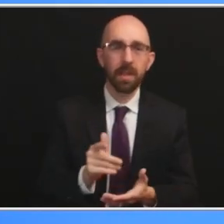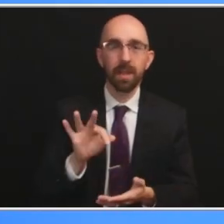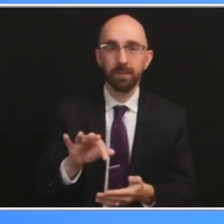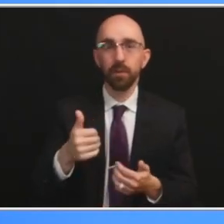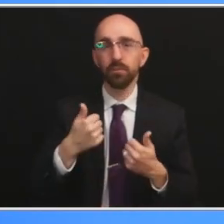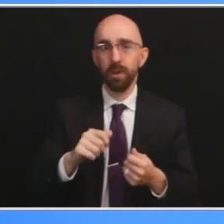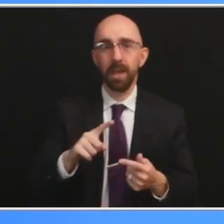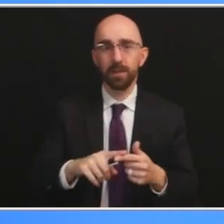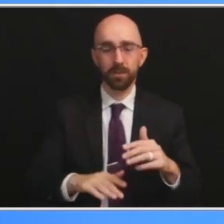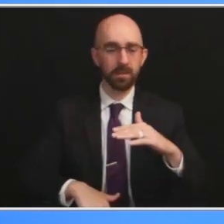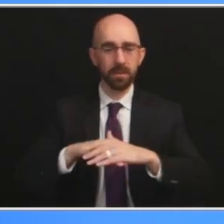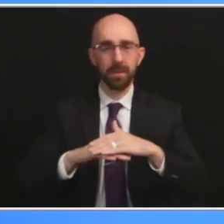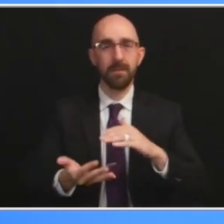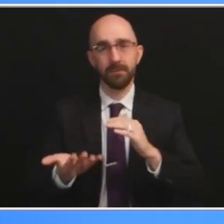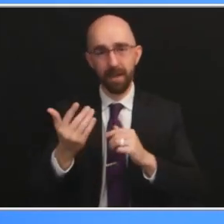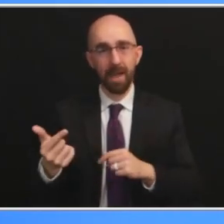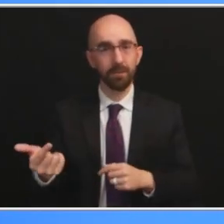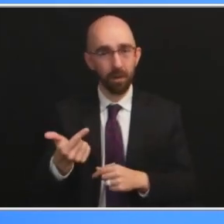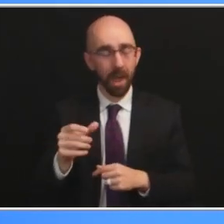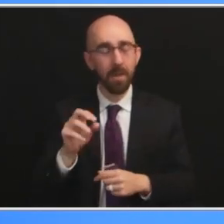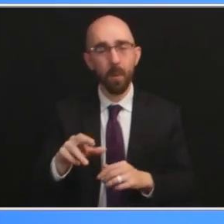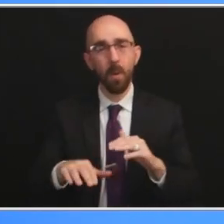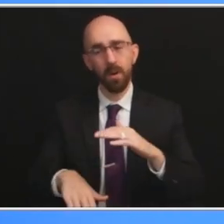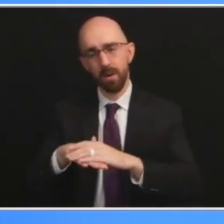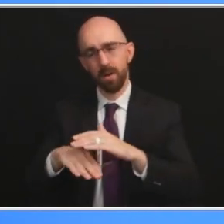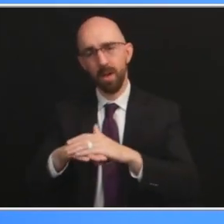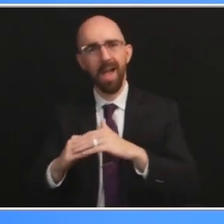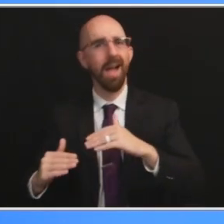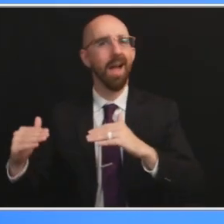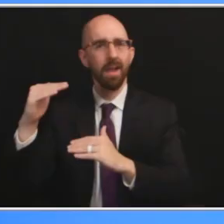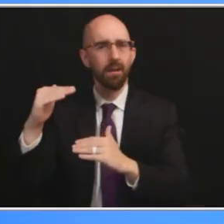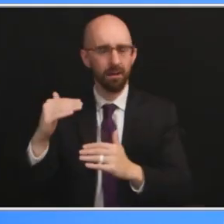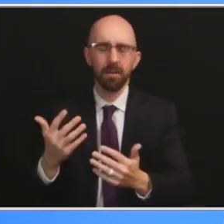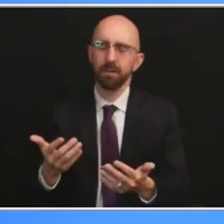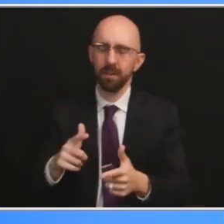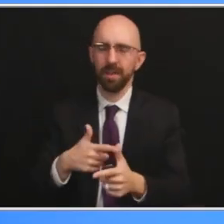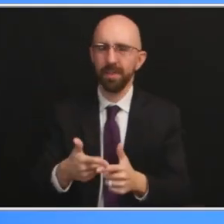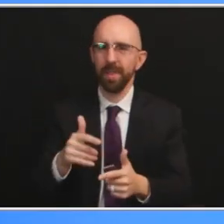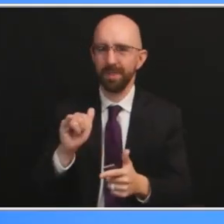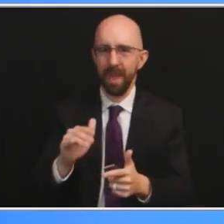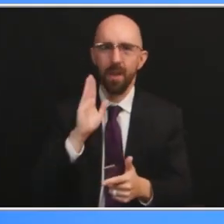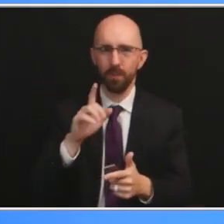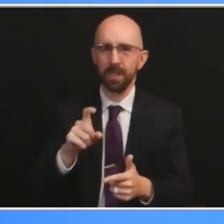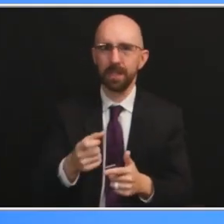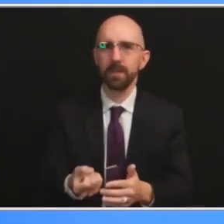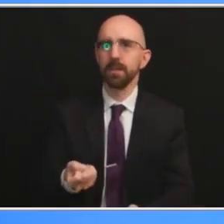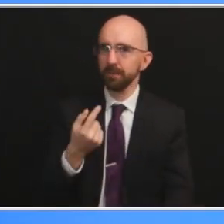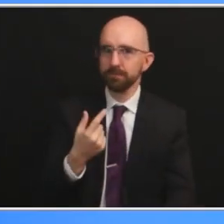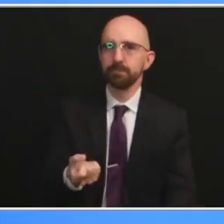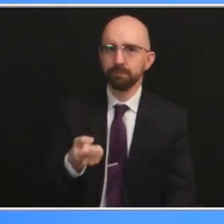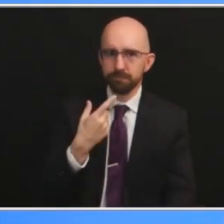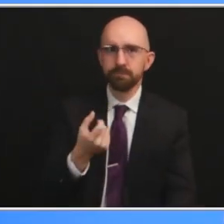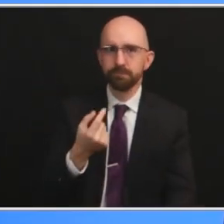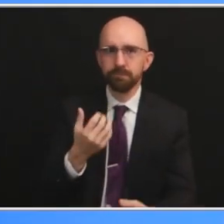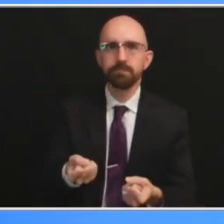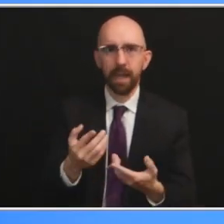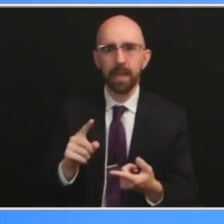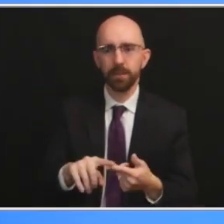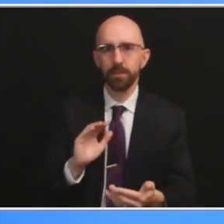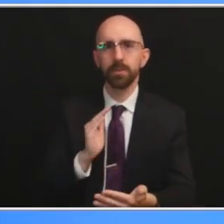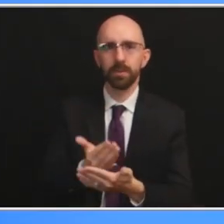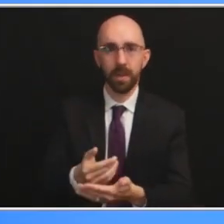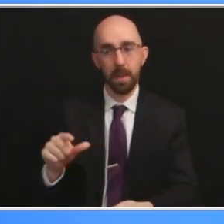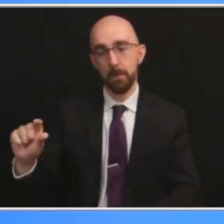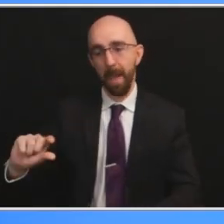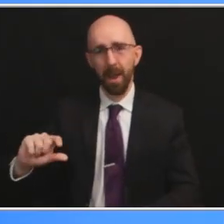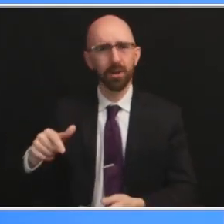5 grams, or if you were trying to hit a higher dose than that, it would take lots and lots of gummies to get there, and powder is just a lot easier way to